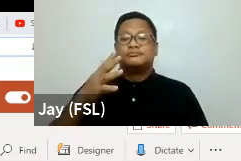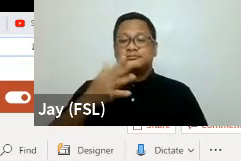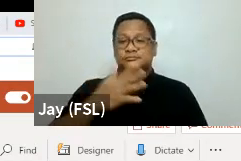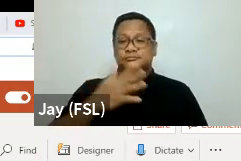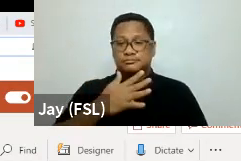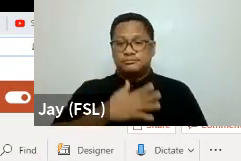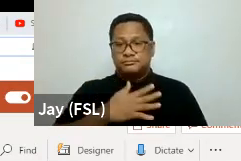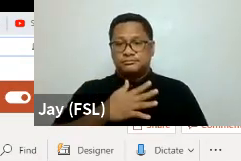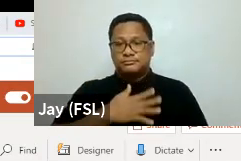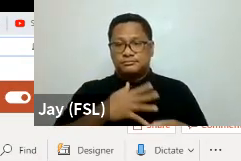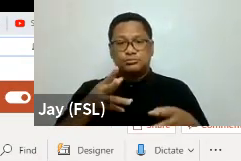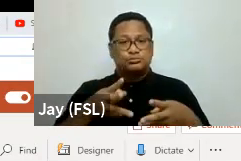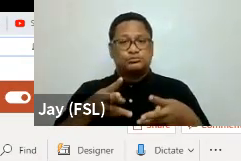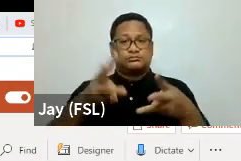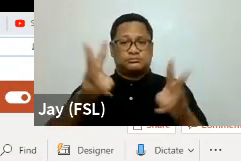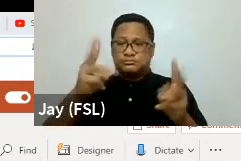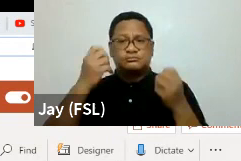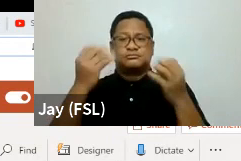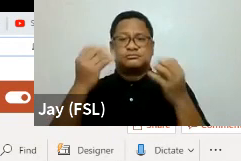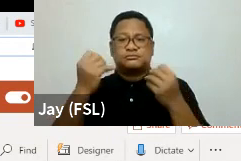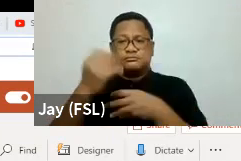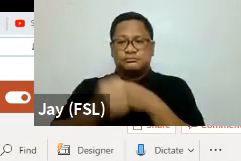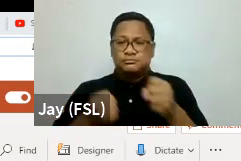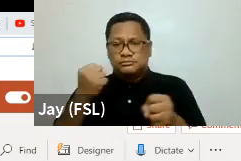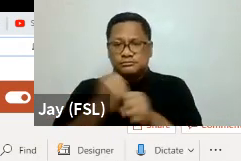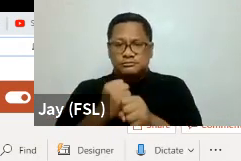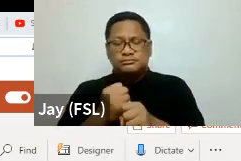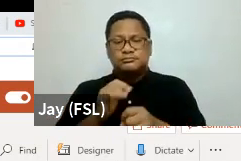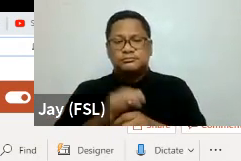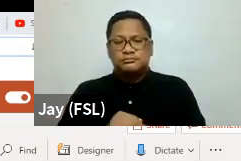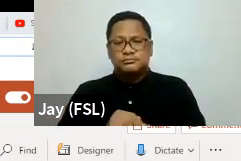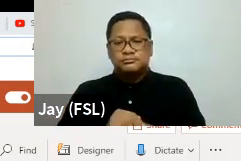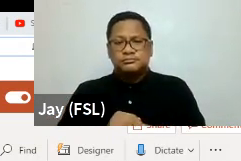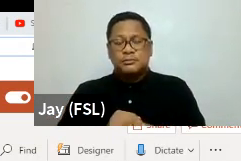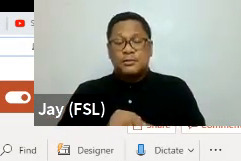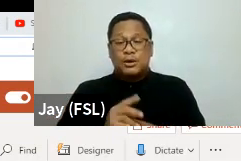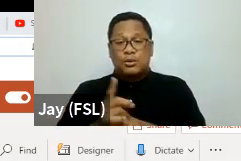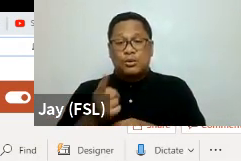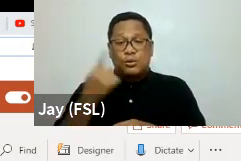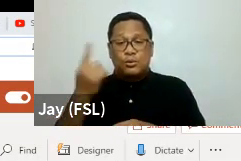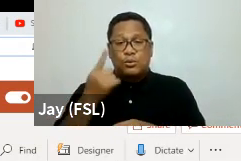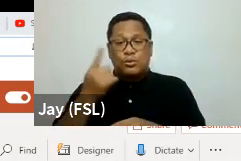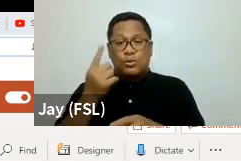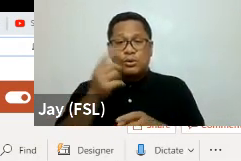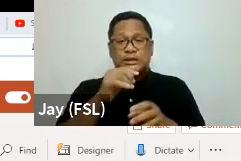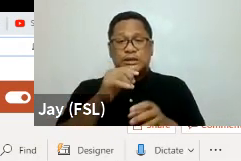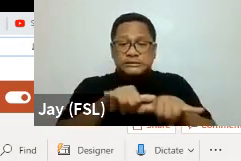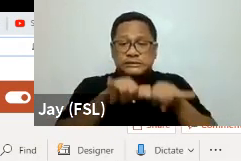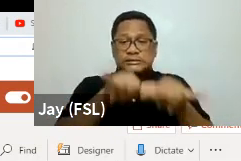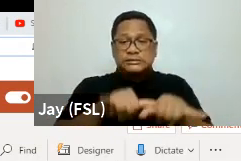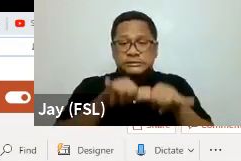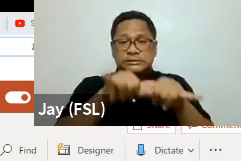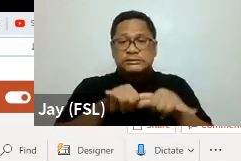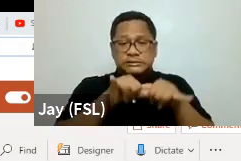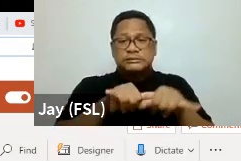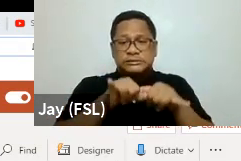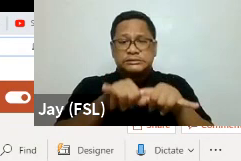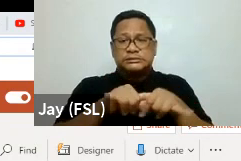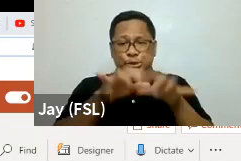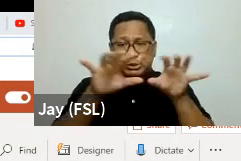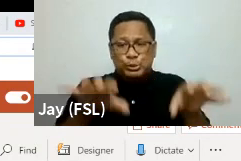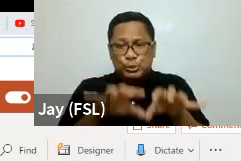so many years. Okay. Always hanging on to a job. Always hanging on to a